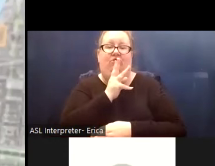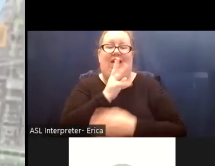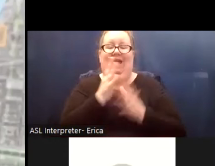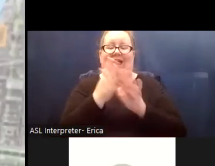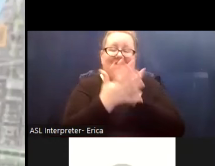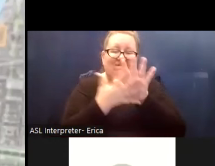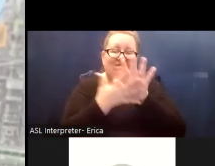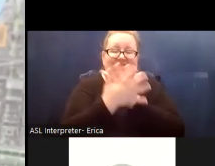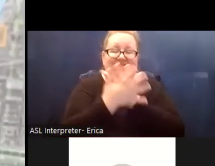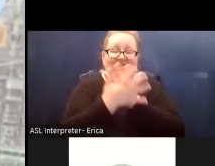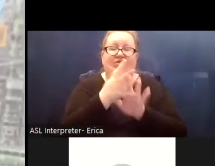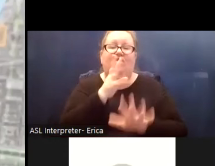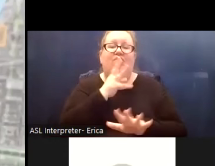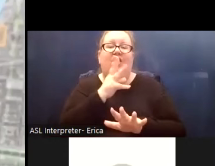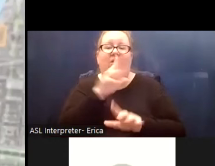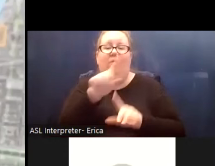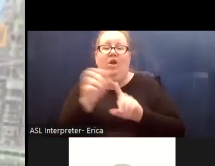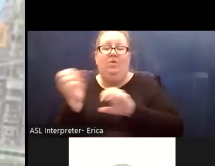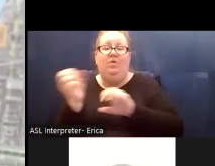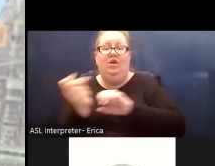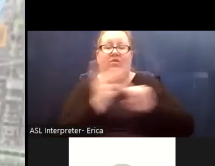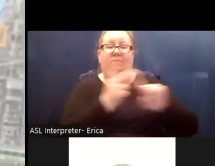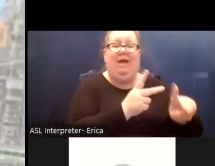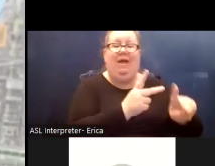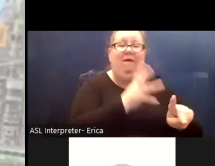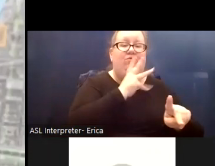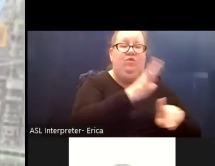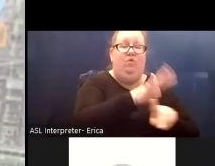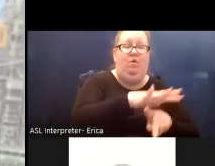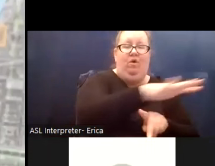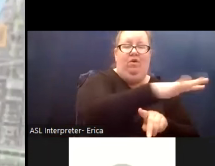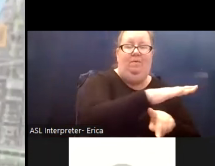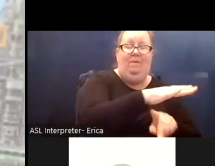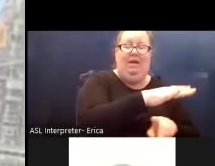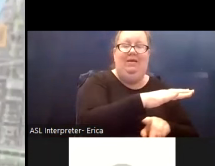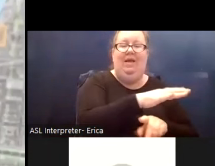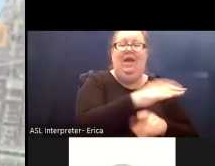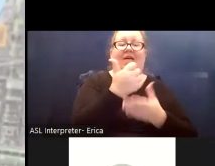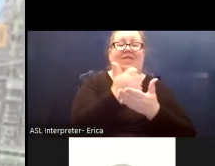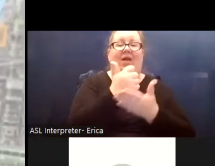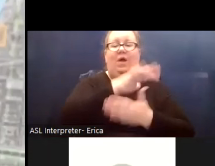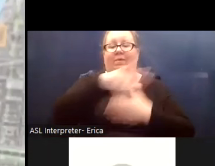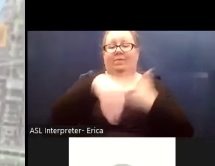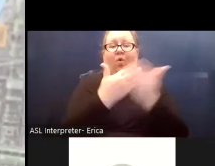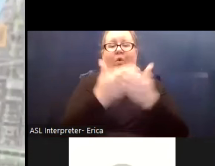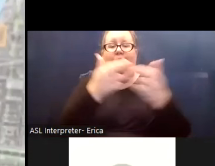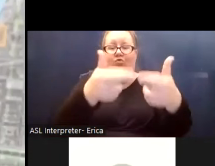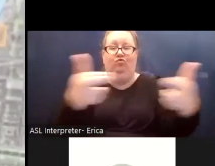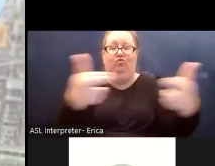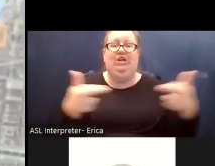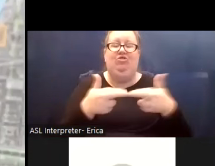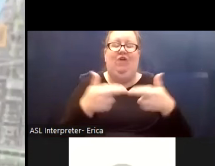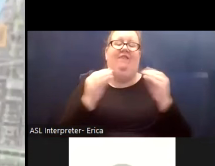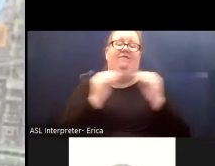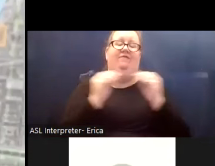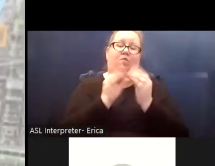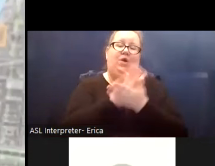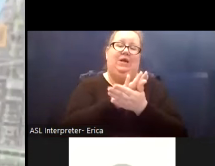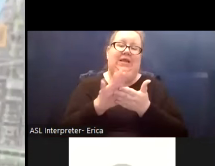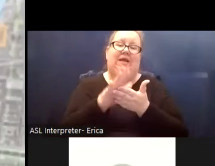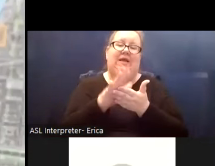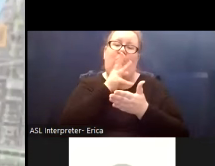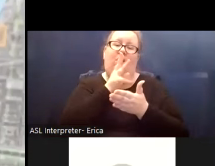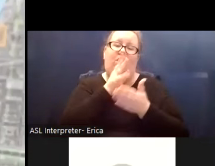on its way back out into these water bodies, which will help the whole entire region have cleaner waterways as a